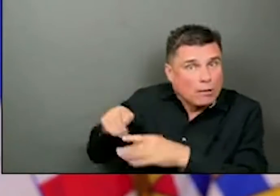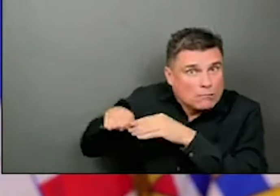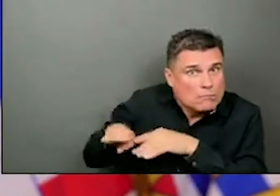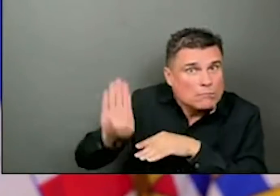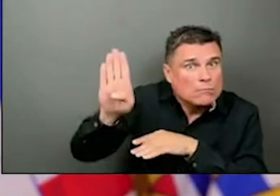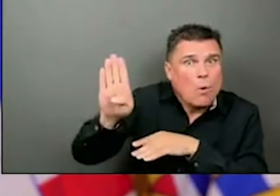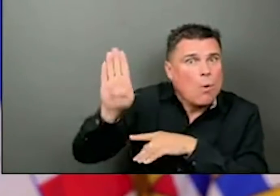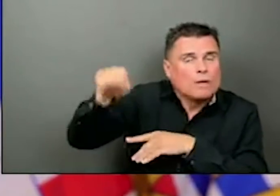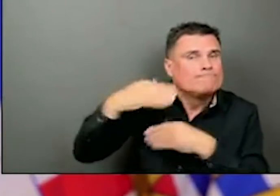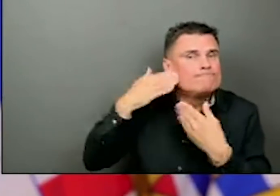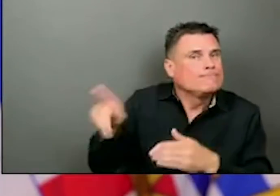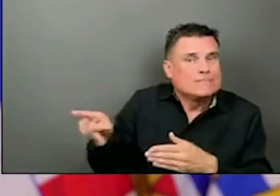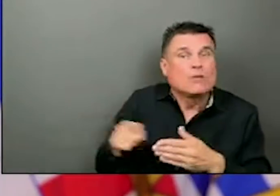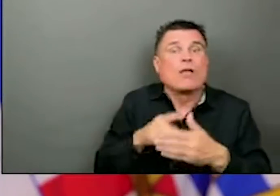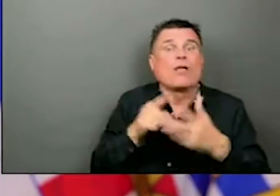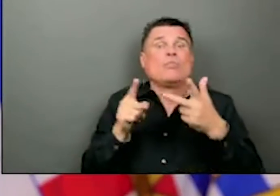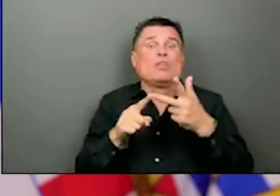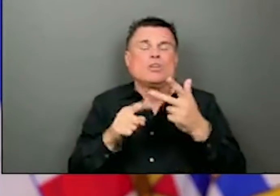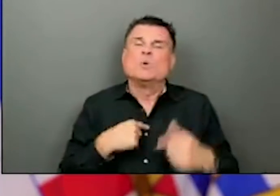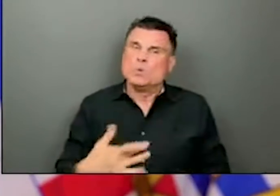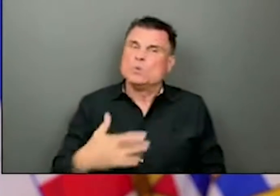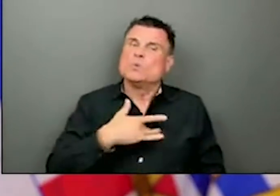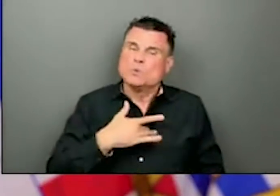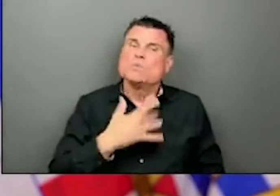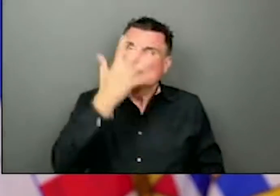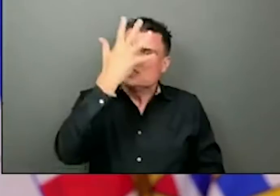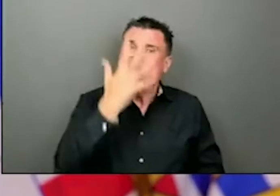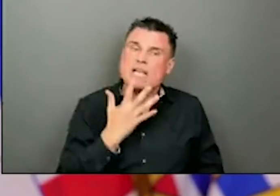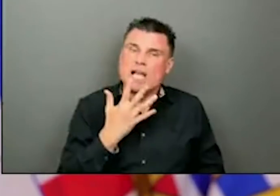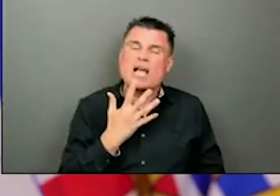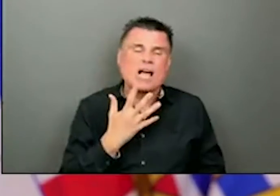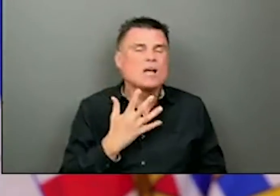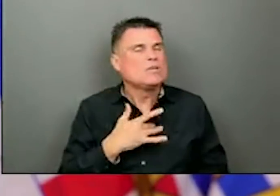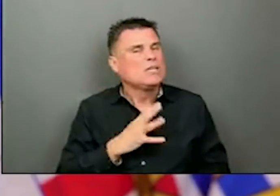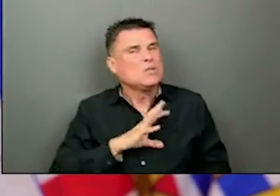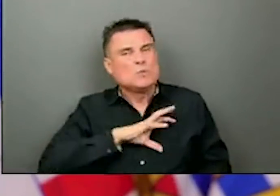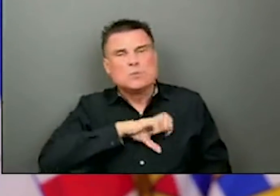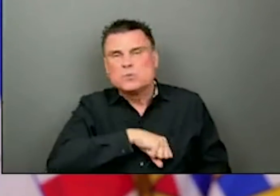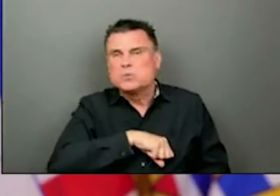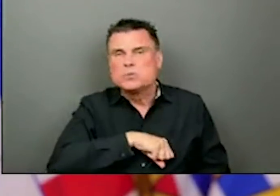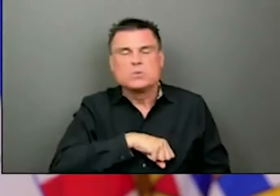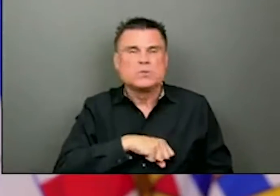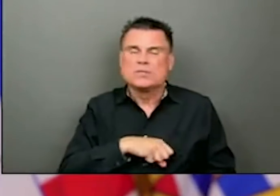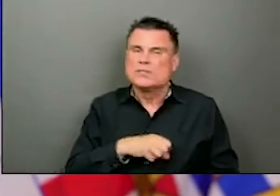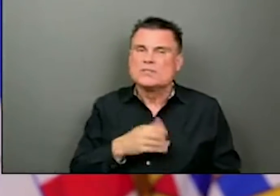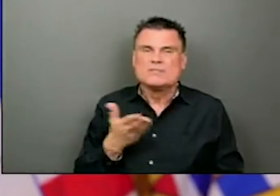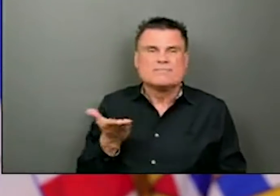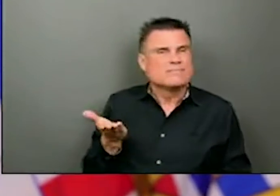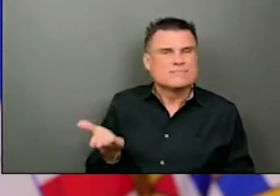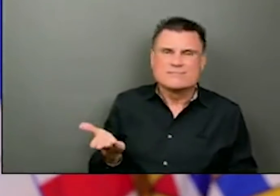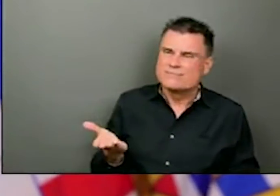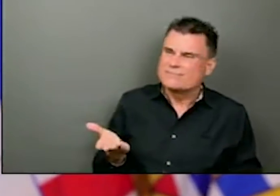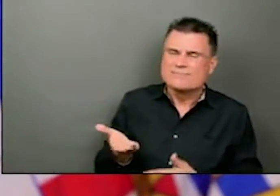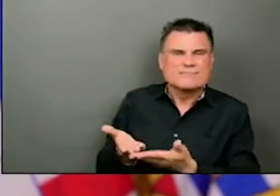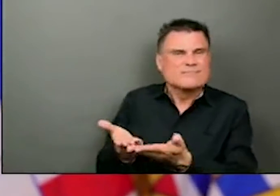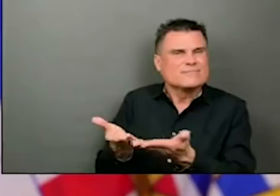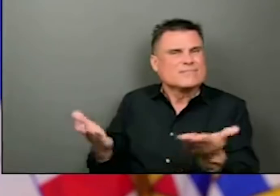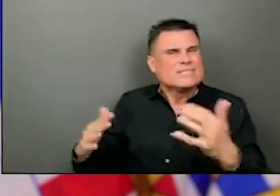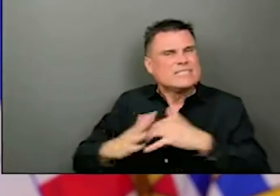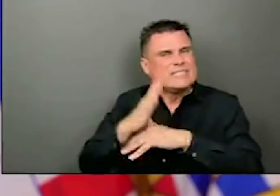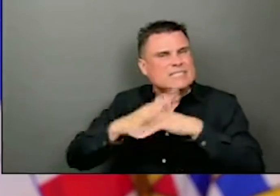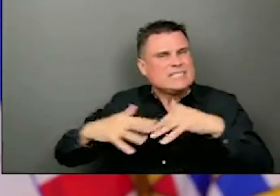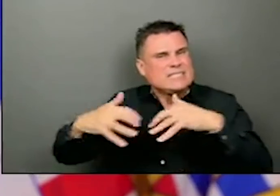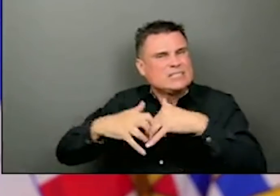communities. We need to take this time of sadness to stand in solidarity, connect with our